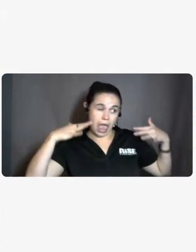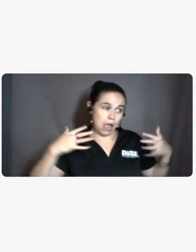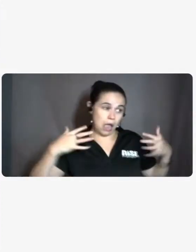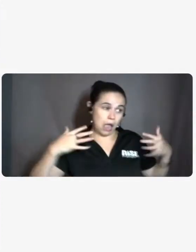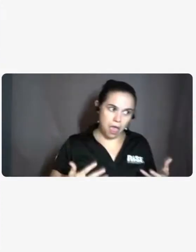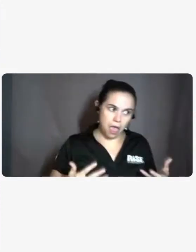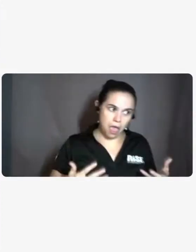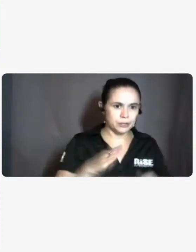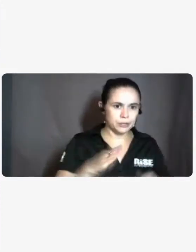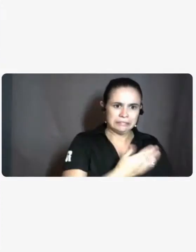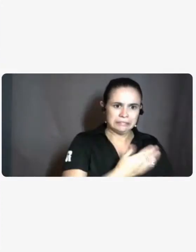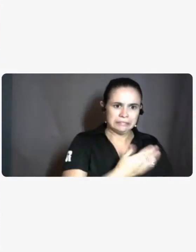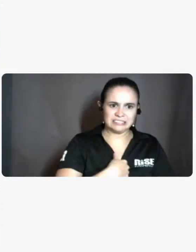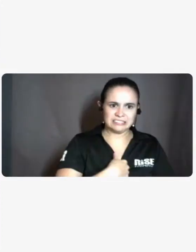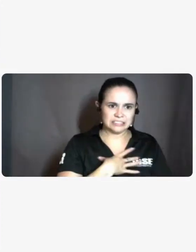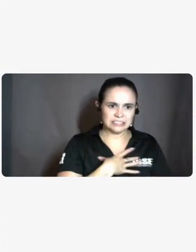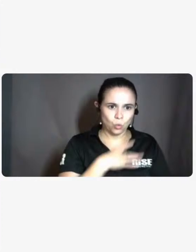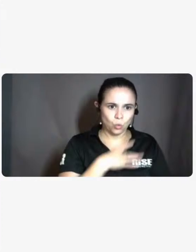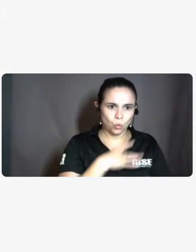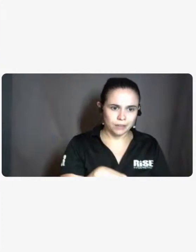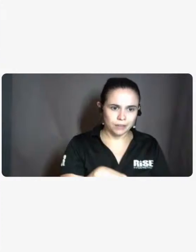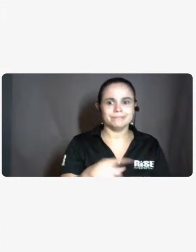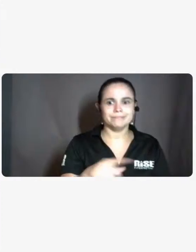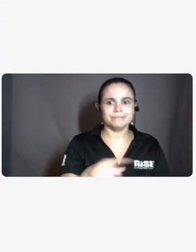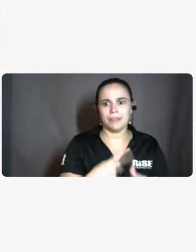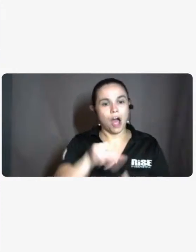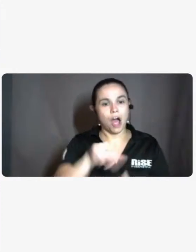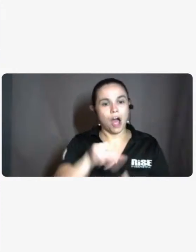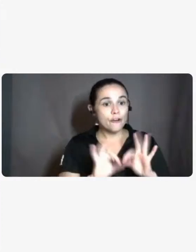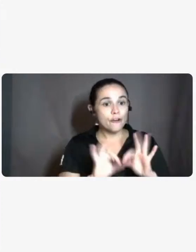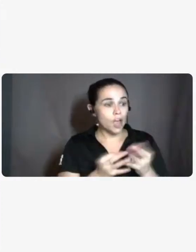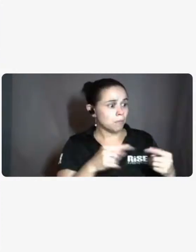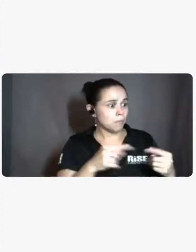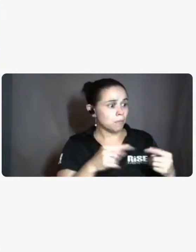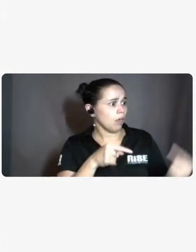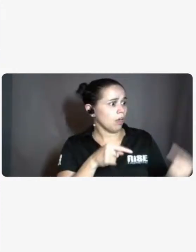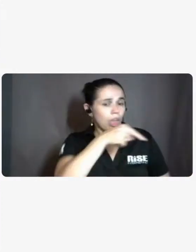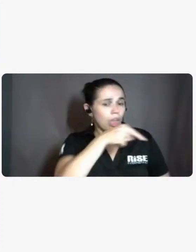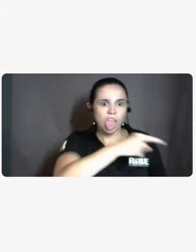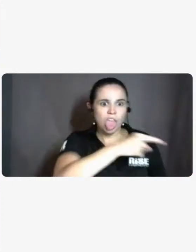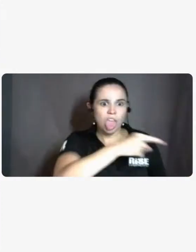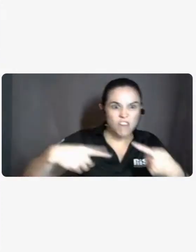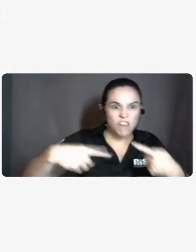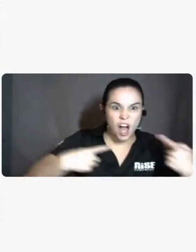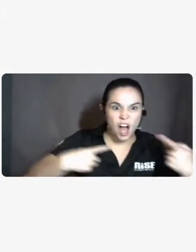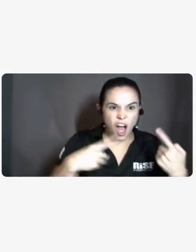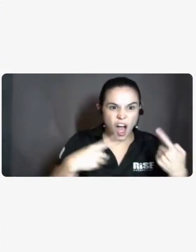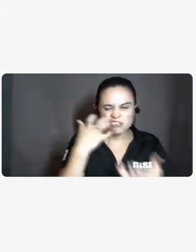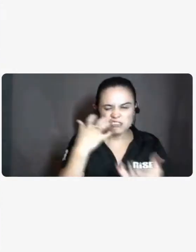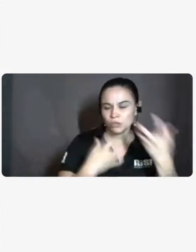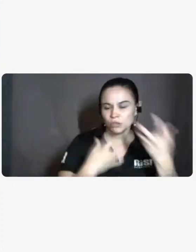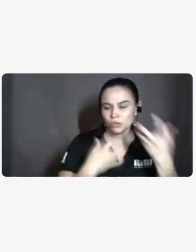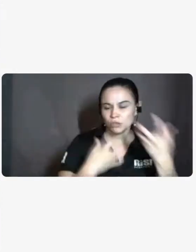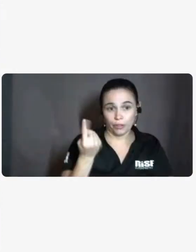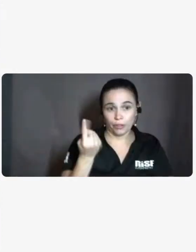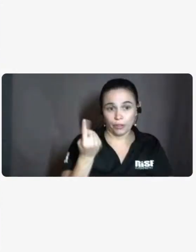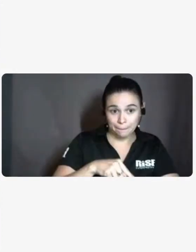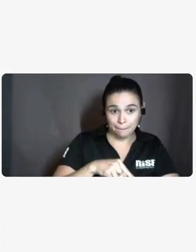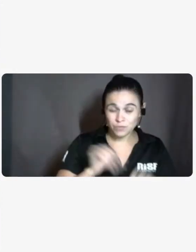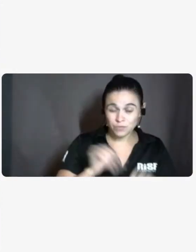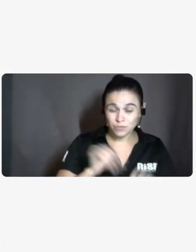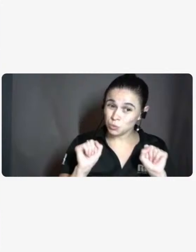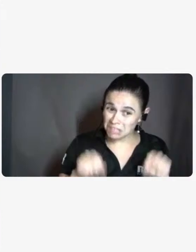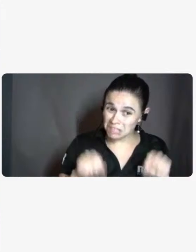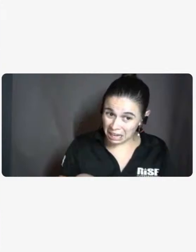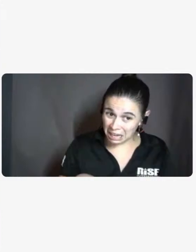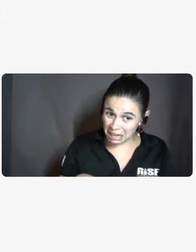across the street that's screaming at each other. You could do that and try to deal with all the things that are coming, or